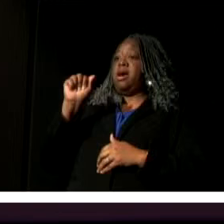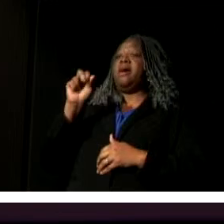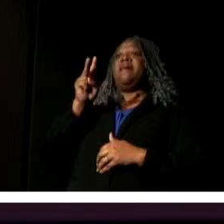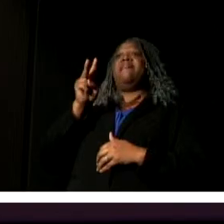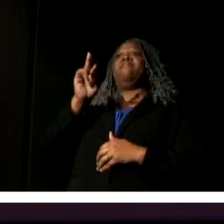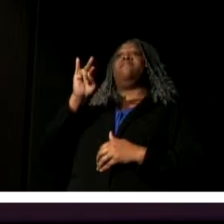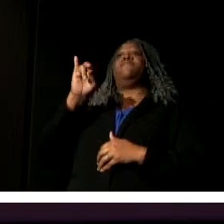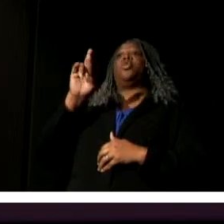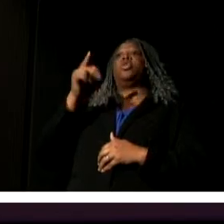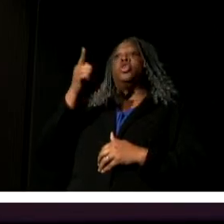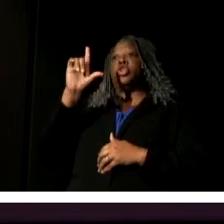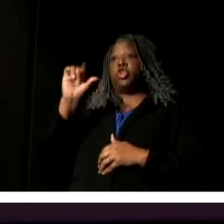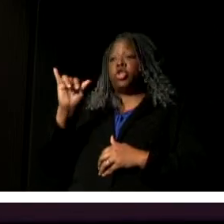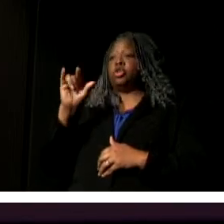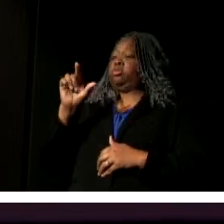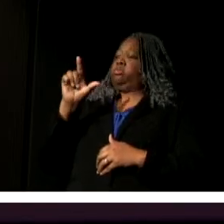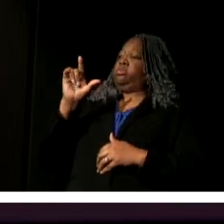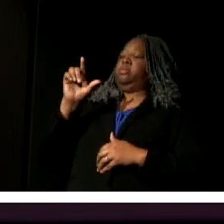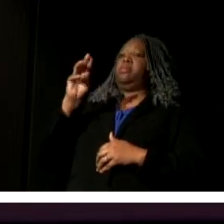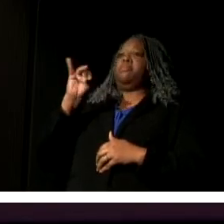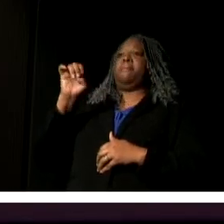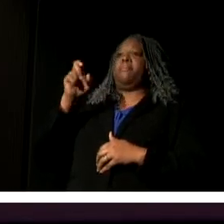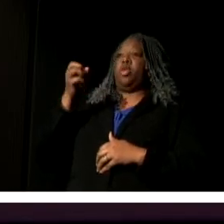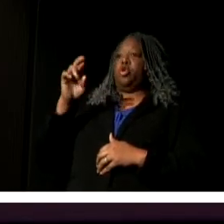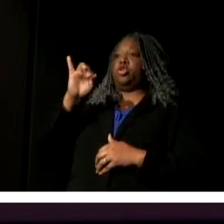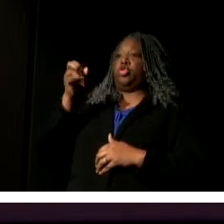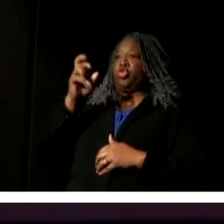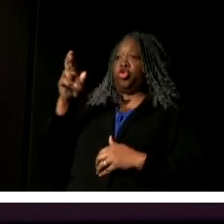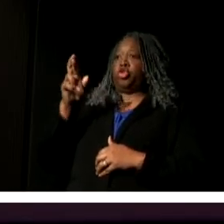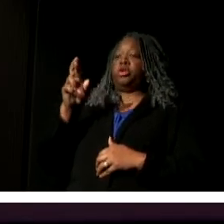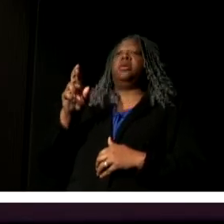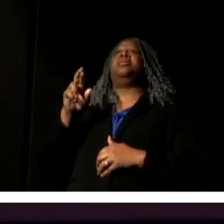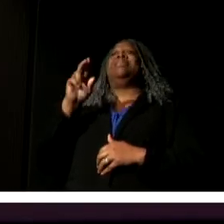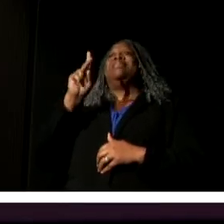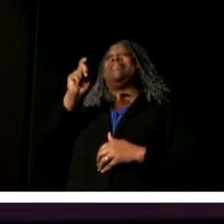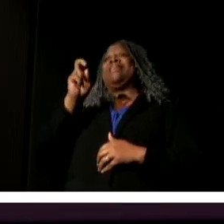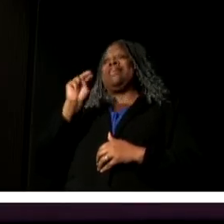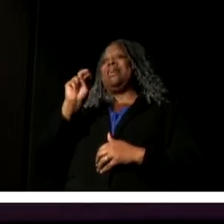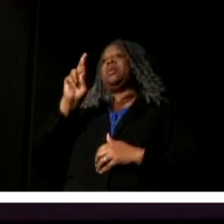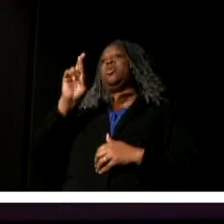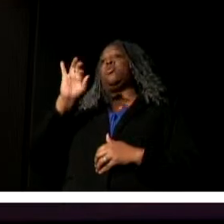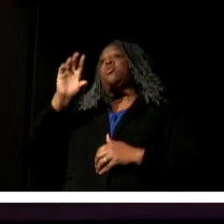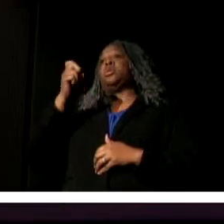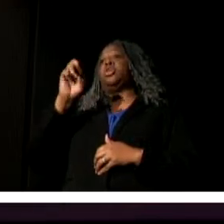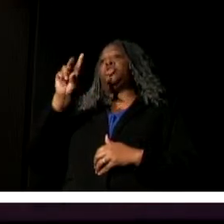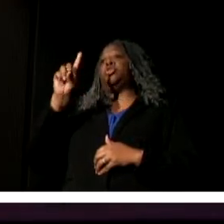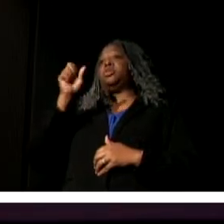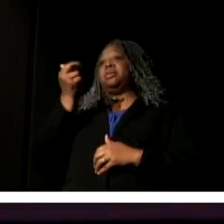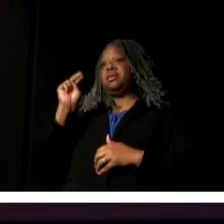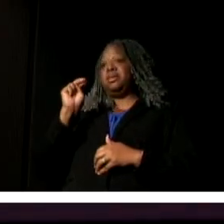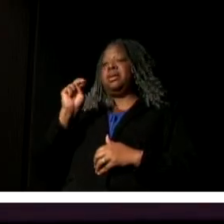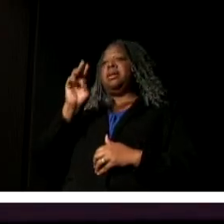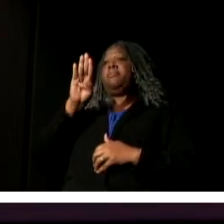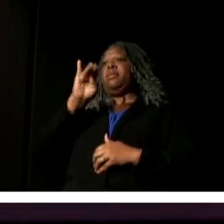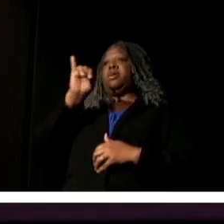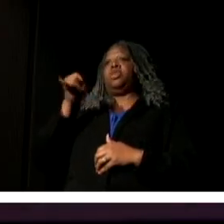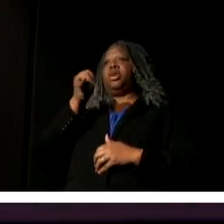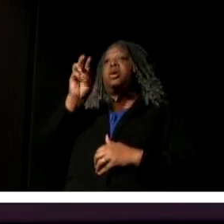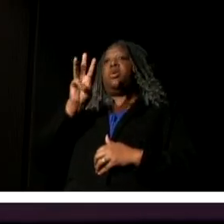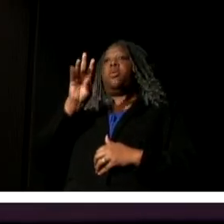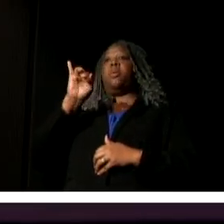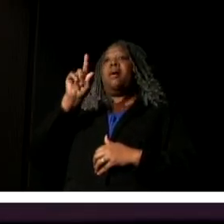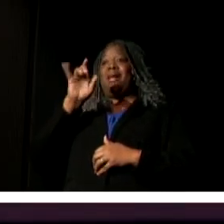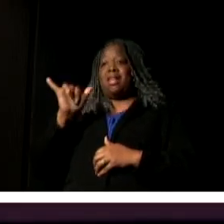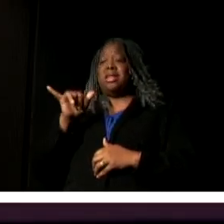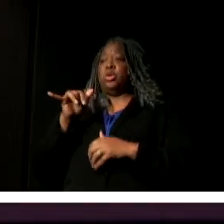Jr., Cappy Peck, Antoine Phillips, Ken Richardson, Kathy Webb, and B.J. Wyrick. Together